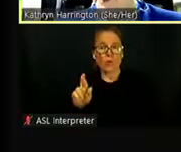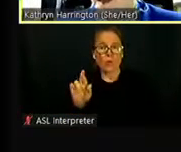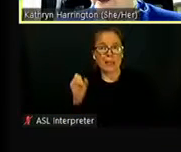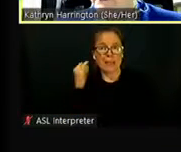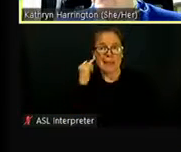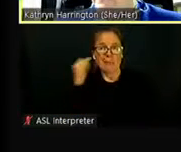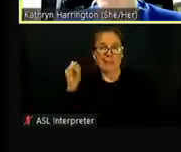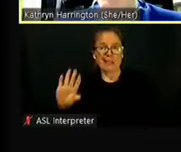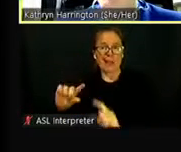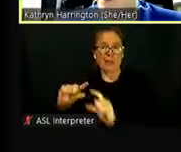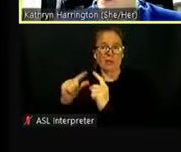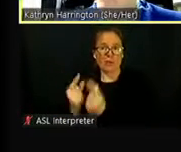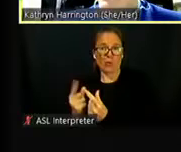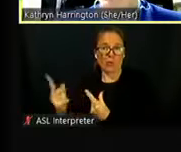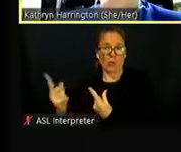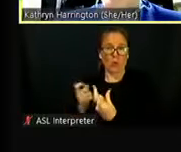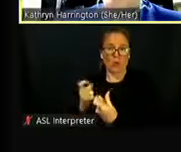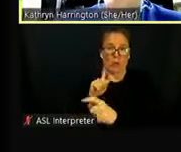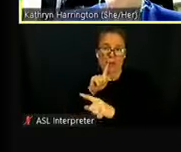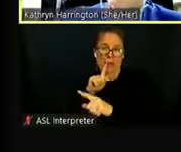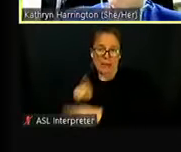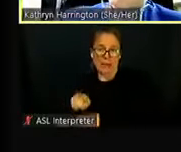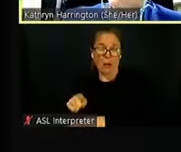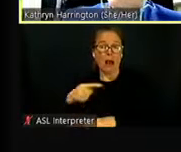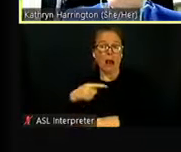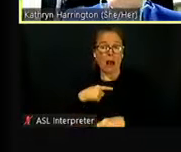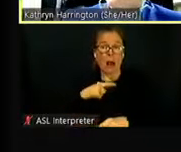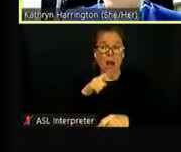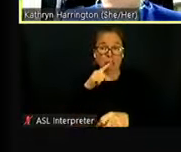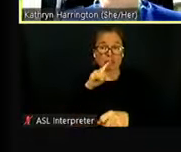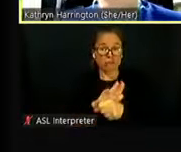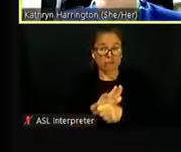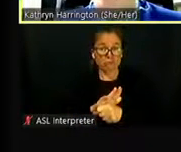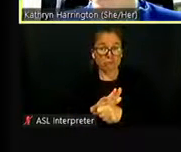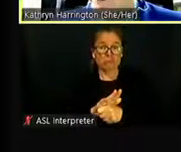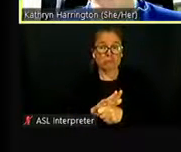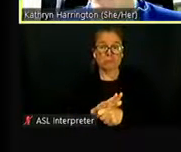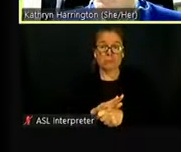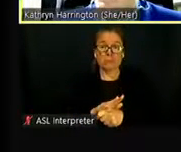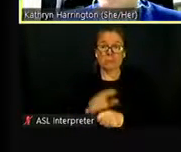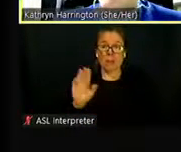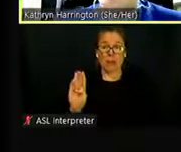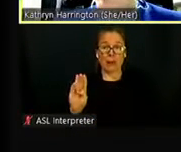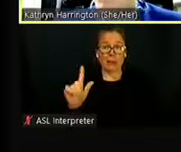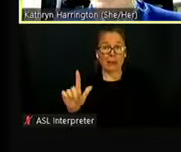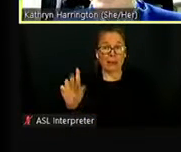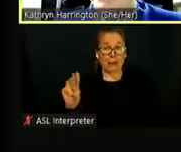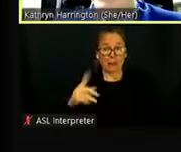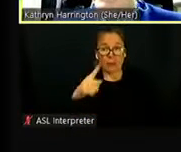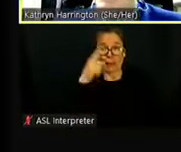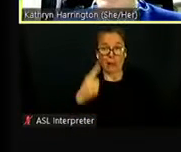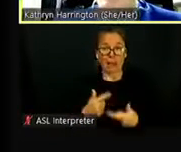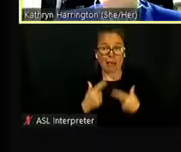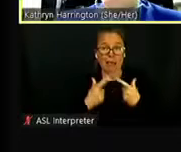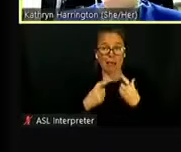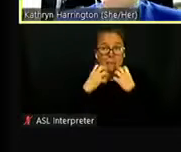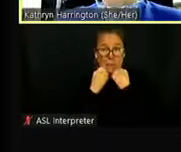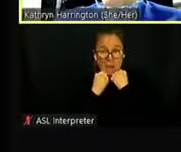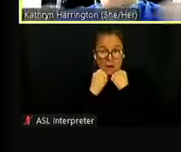group had. I believe firmly in that Black Lives Matter and want to